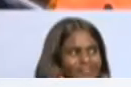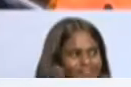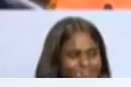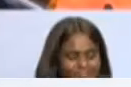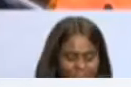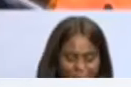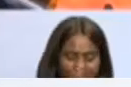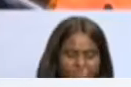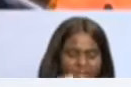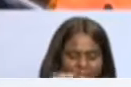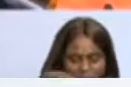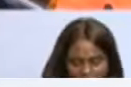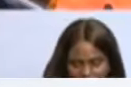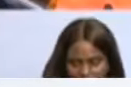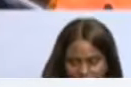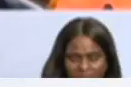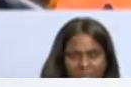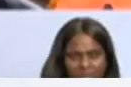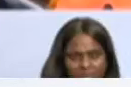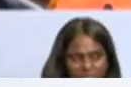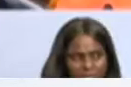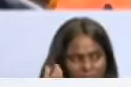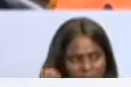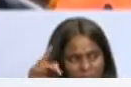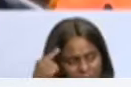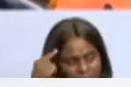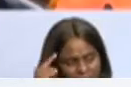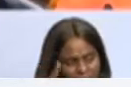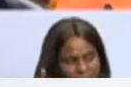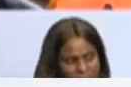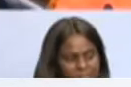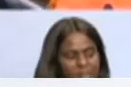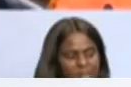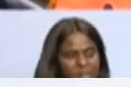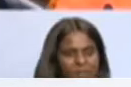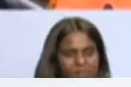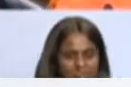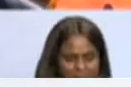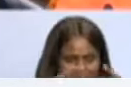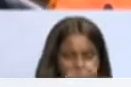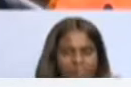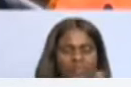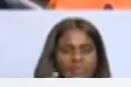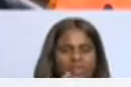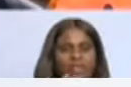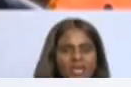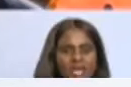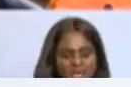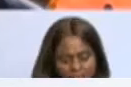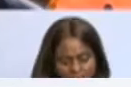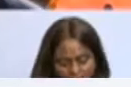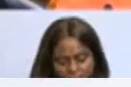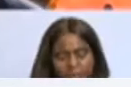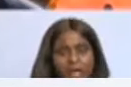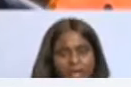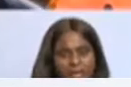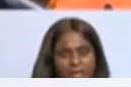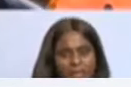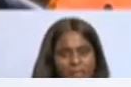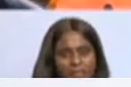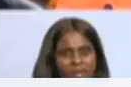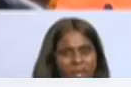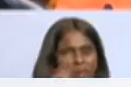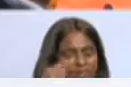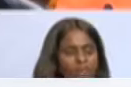girl child in school, your government has continued to provide free sanitary wear, especially